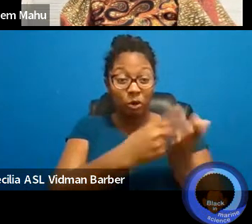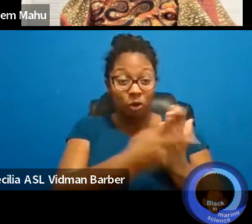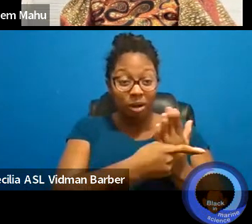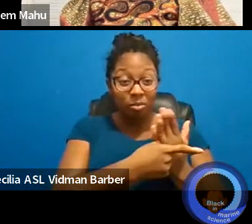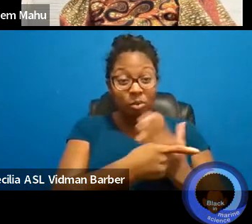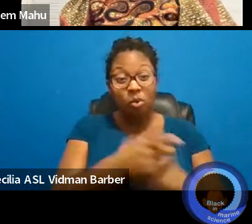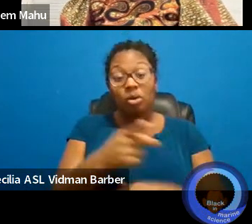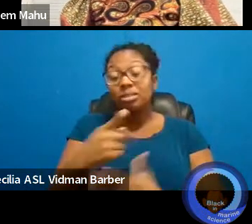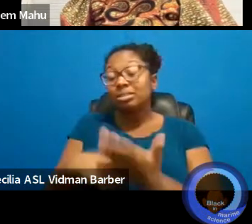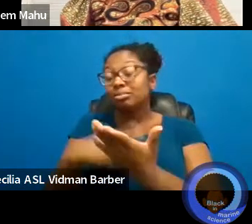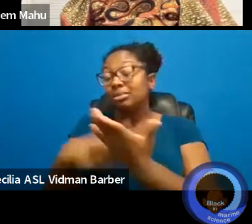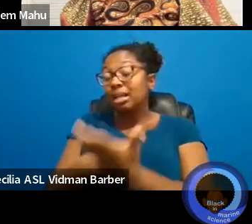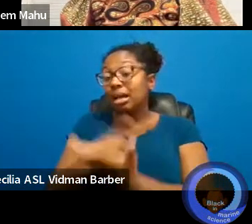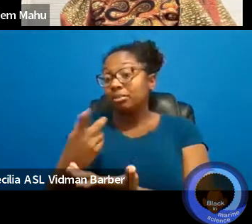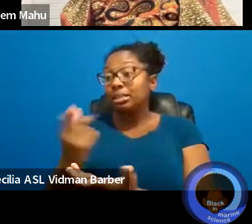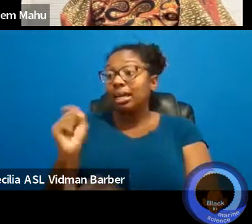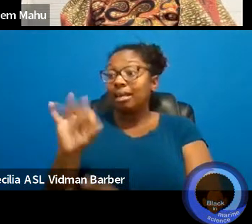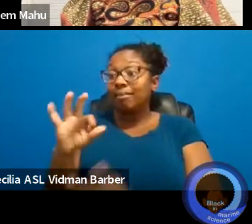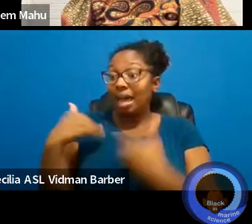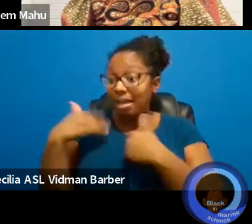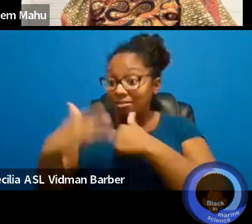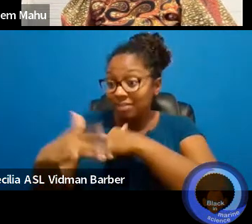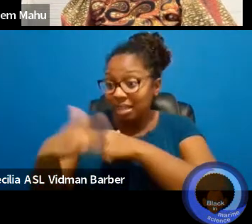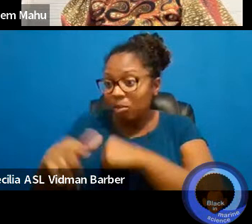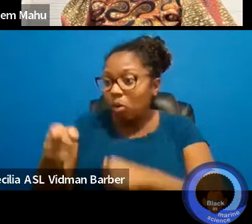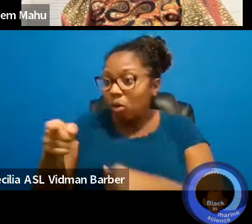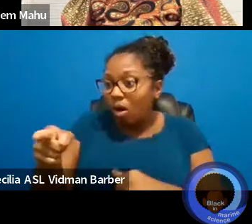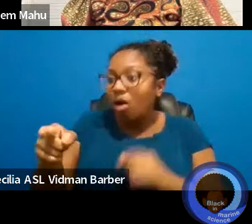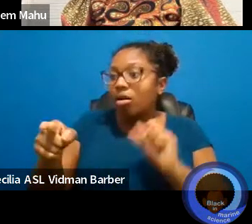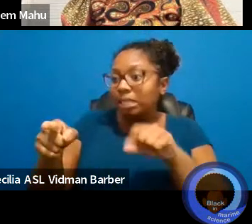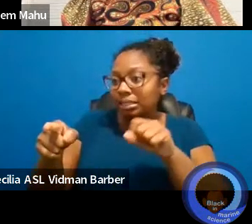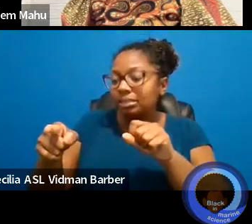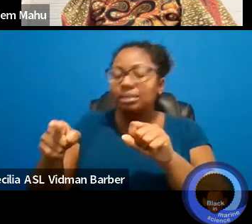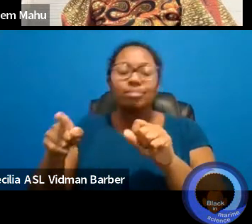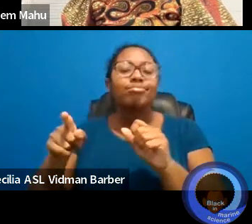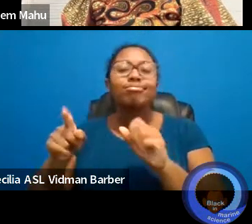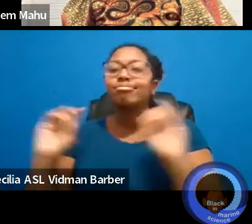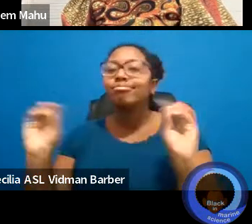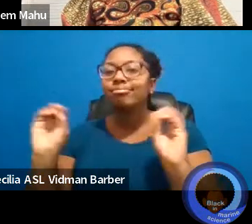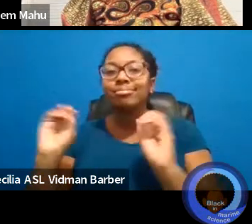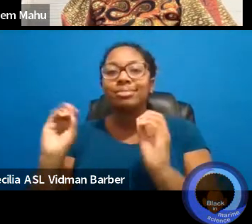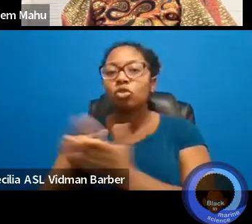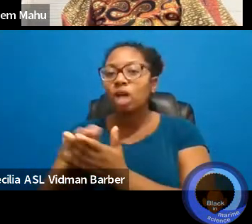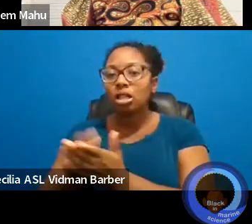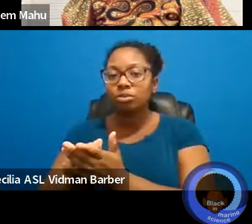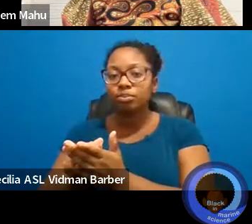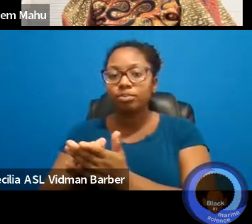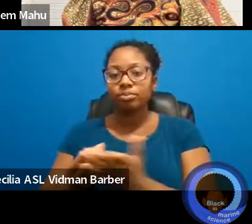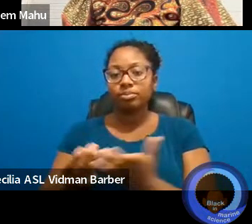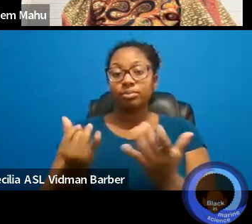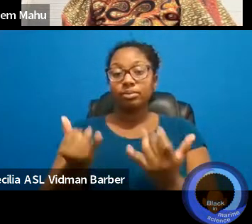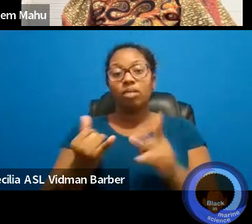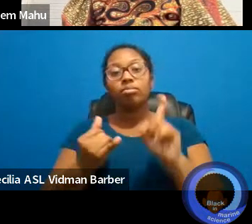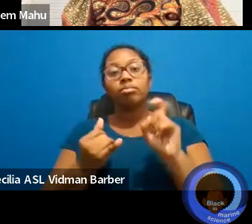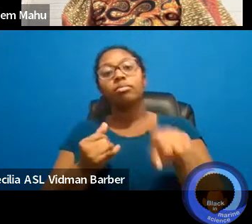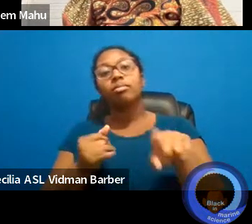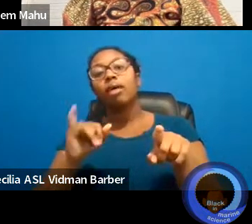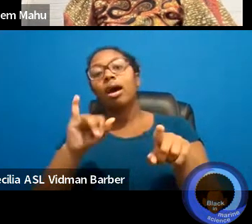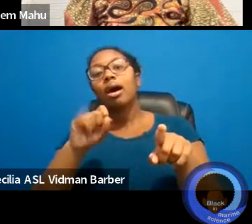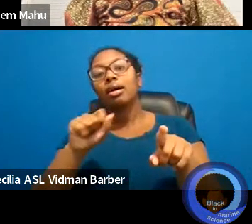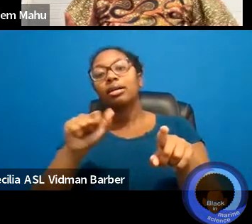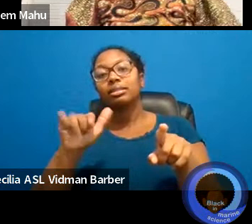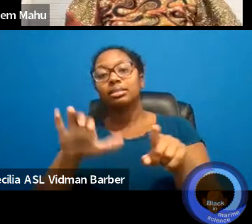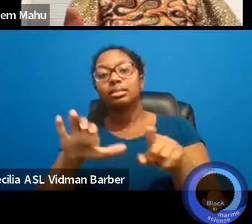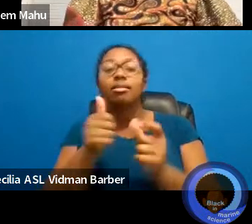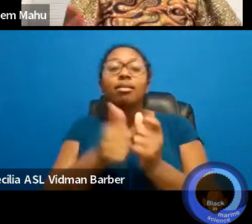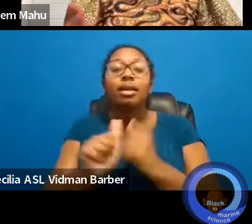thereof scholarship programs in the field. So this question is to Mr. Isaac. Are there any